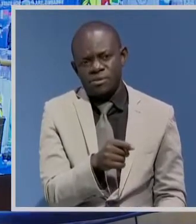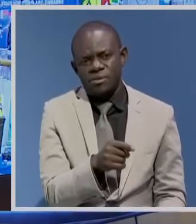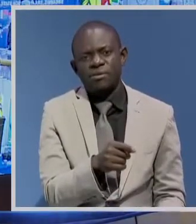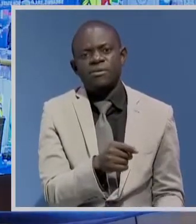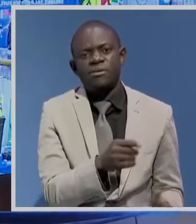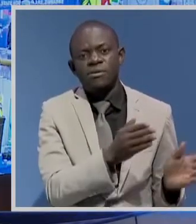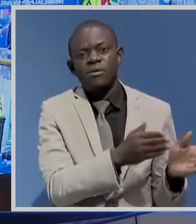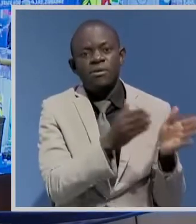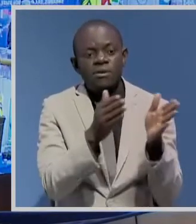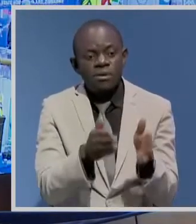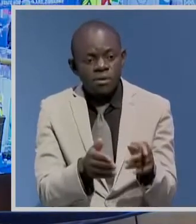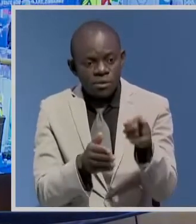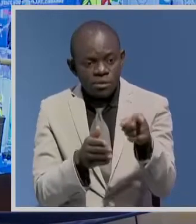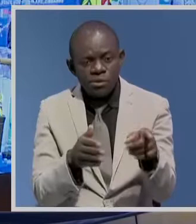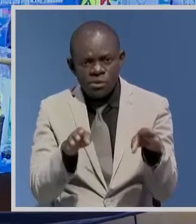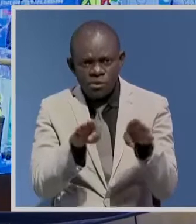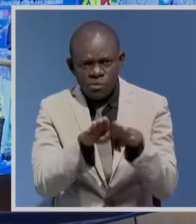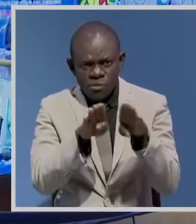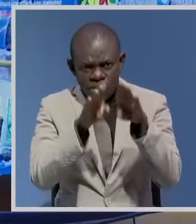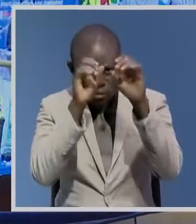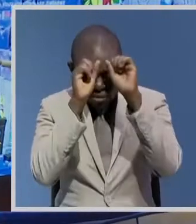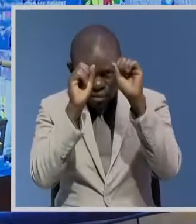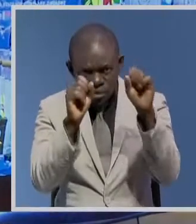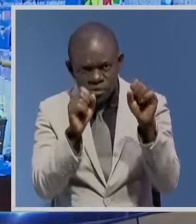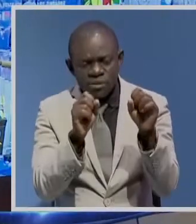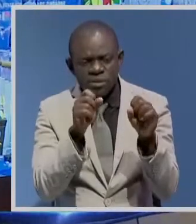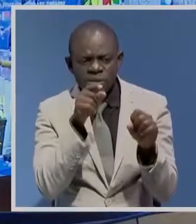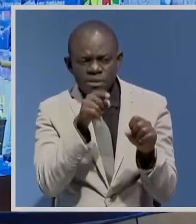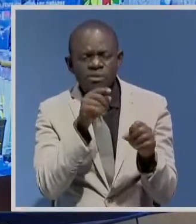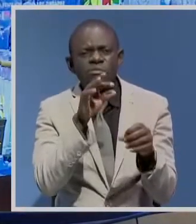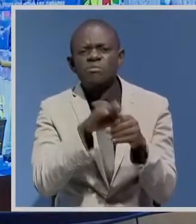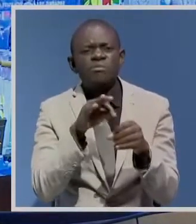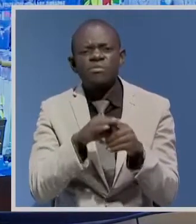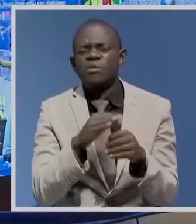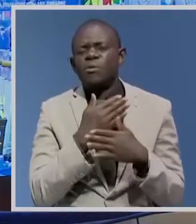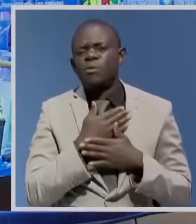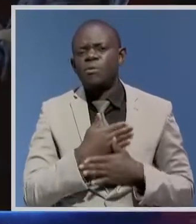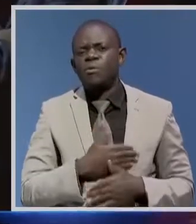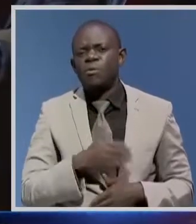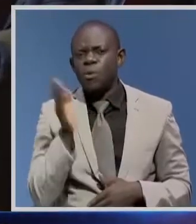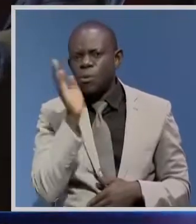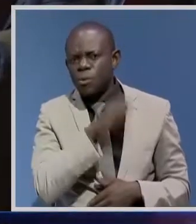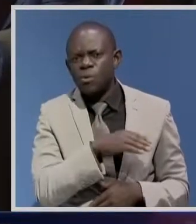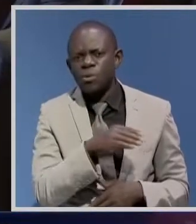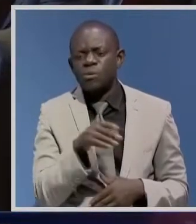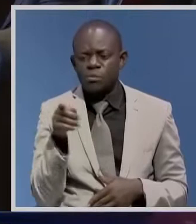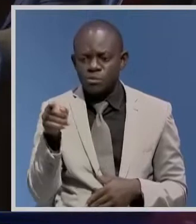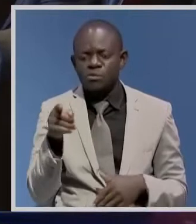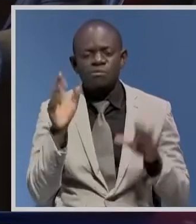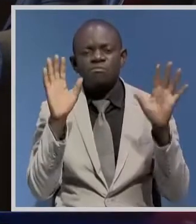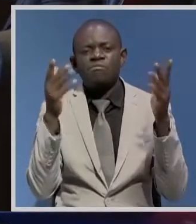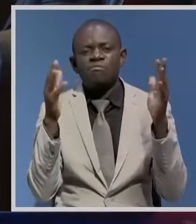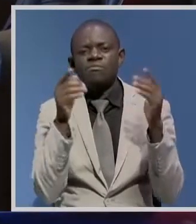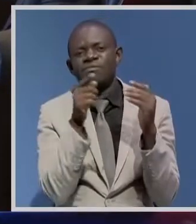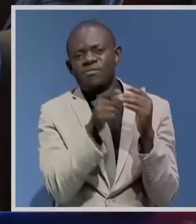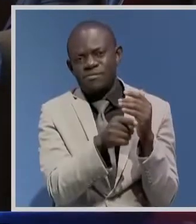President Lazarus Chakwera and the people of Malawi for having a peaceful election rerun. The meeting also observed a minute